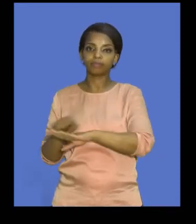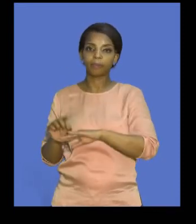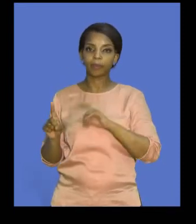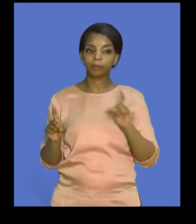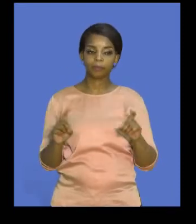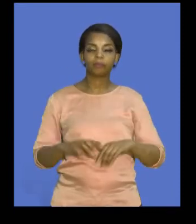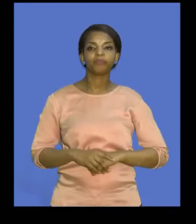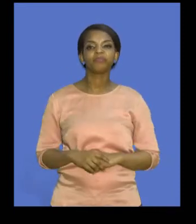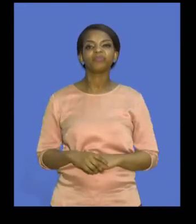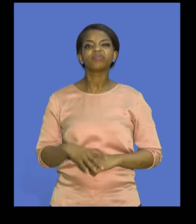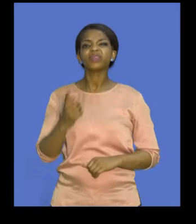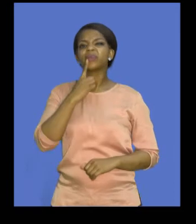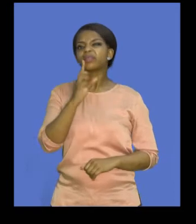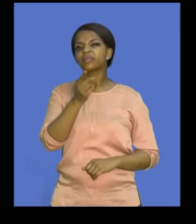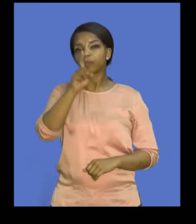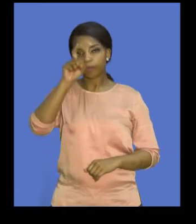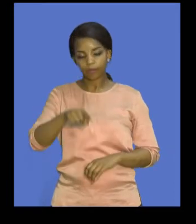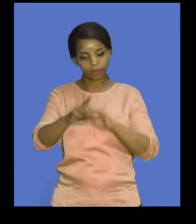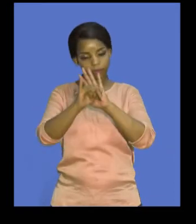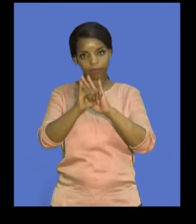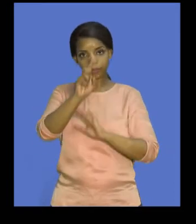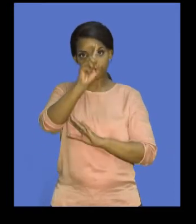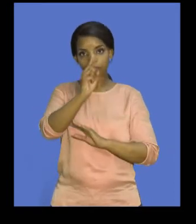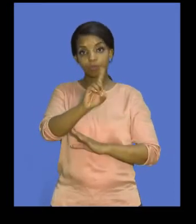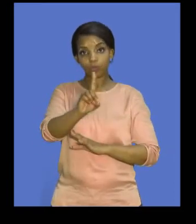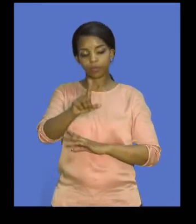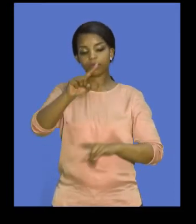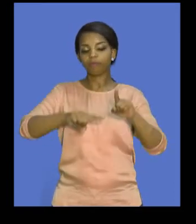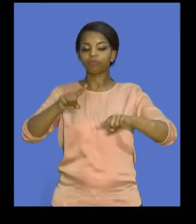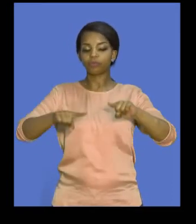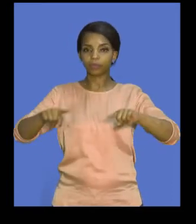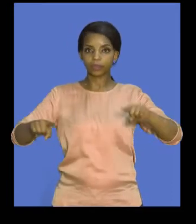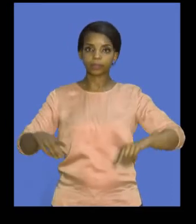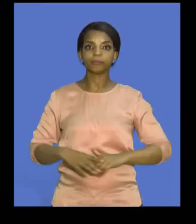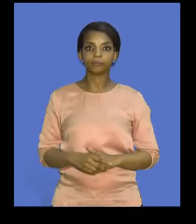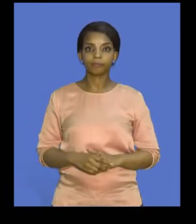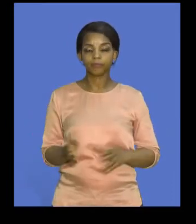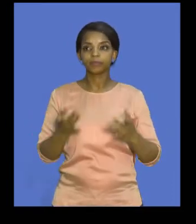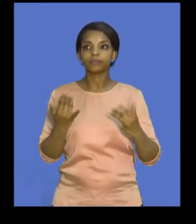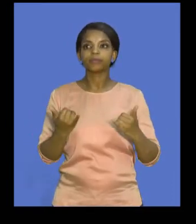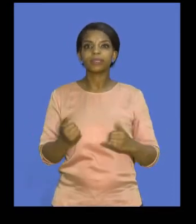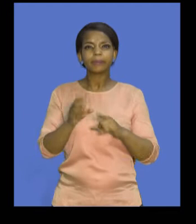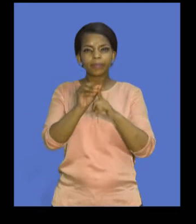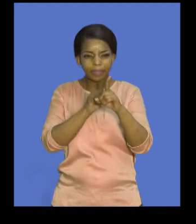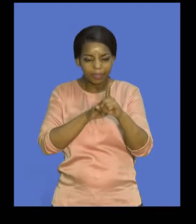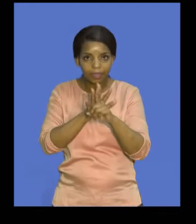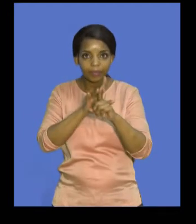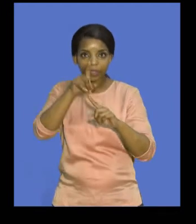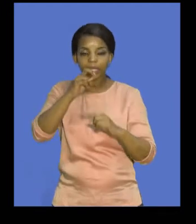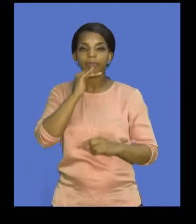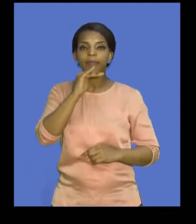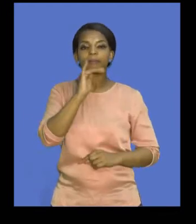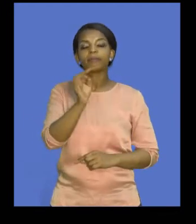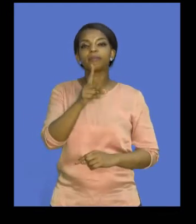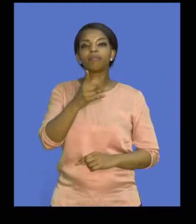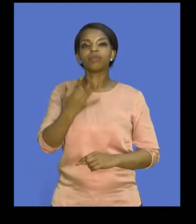the effect of changing the magnitude of the charge on the force, it immediately says to us that the electrostatic force is